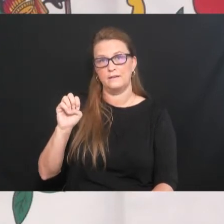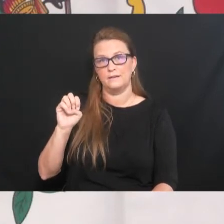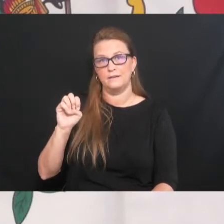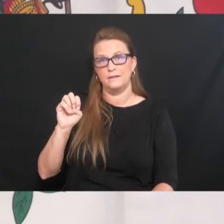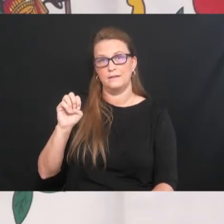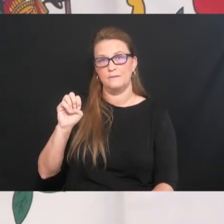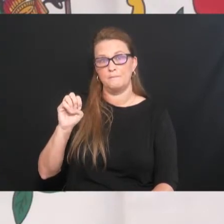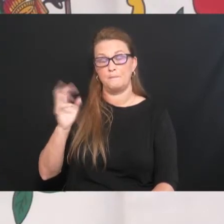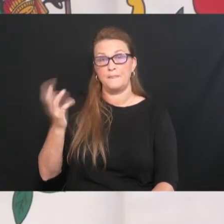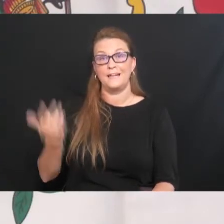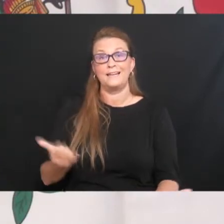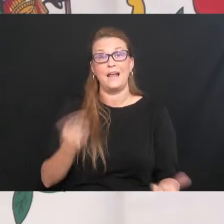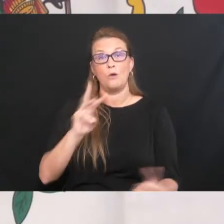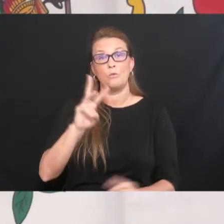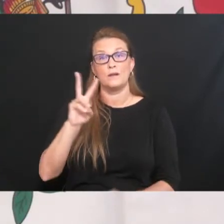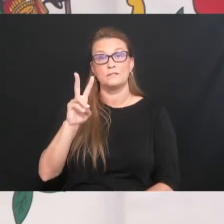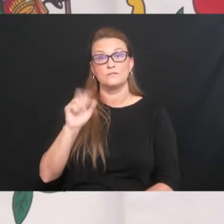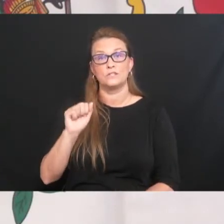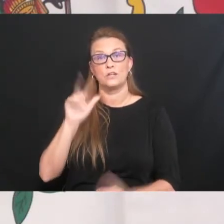In West Virginia now, we have